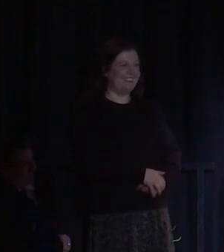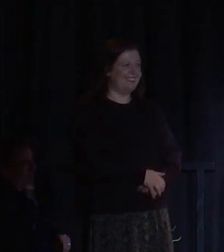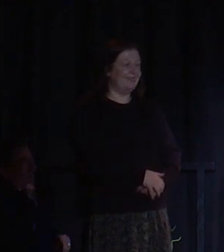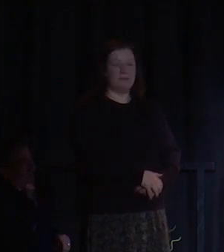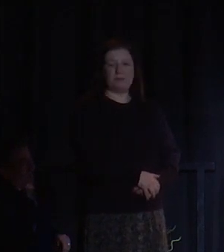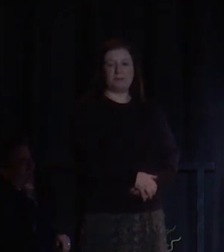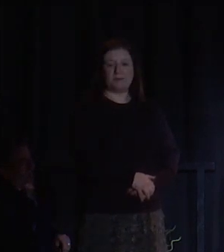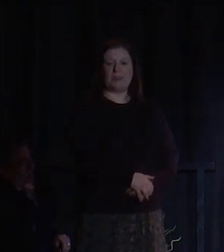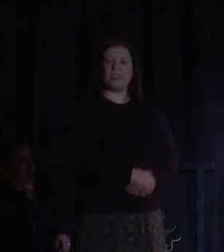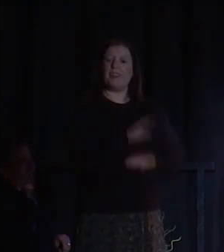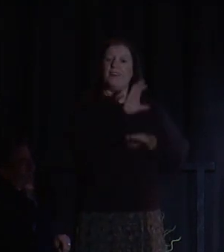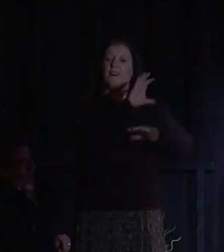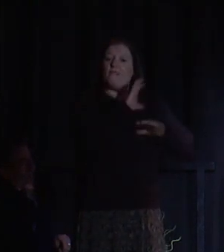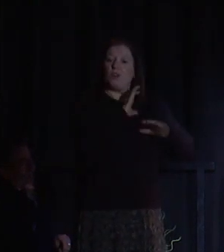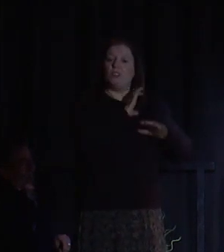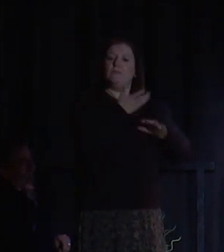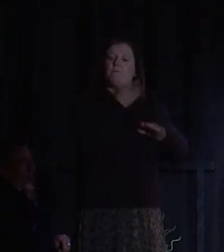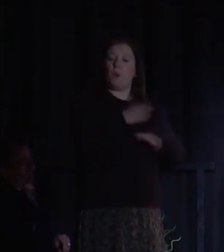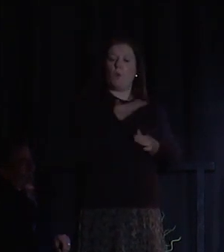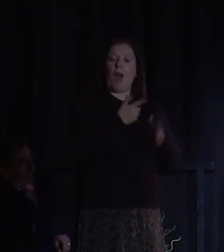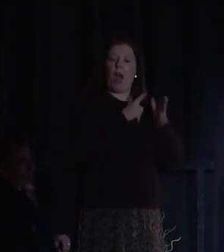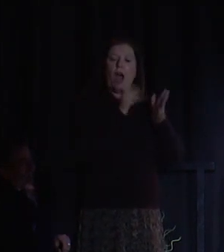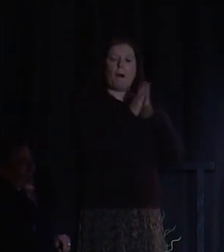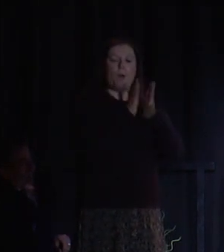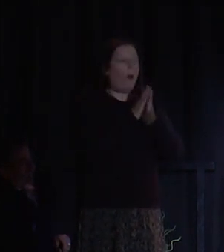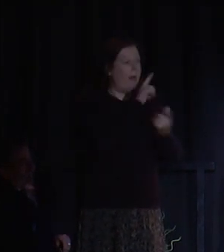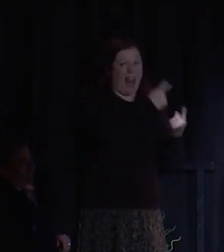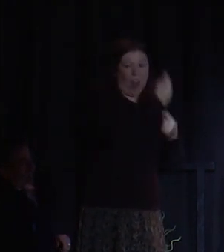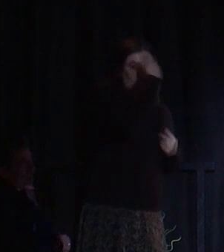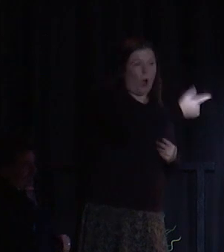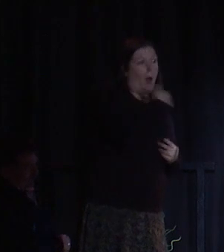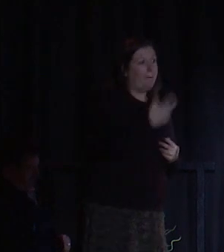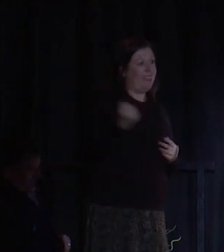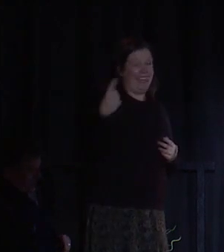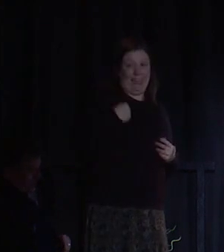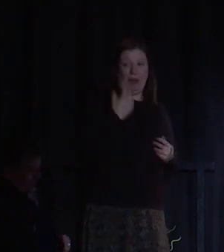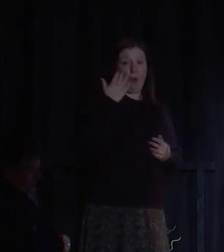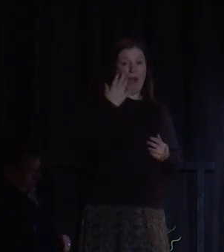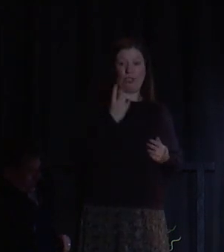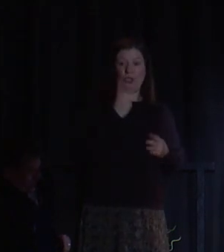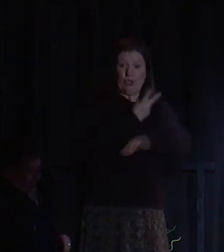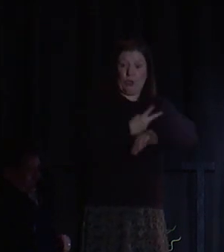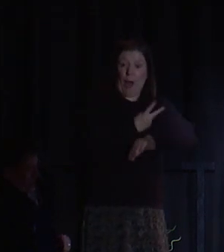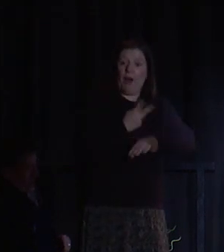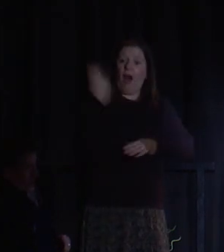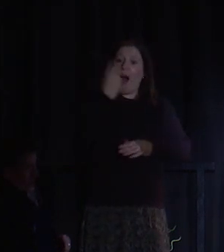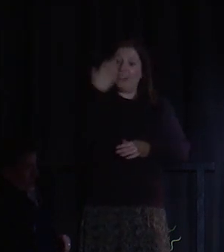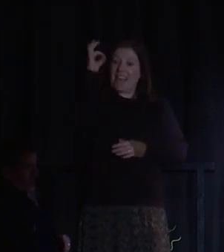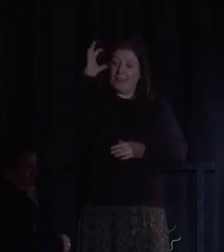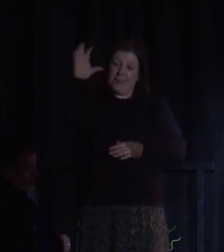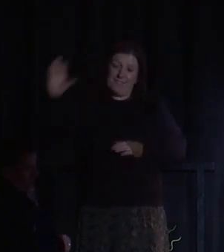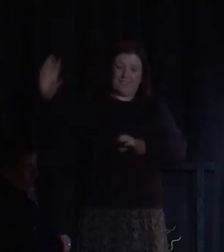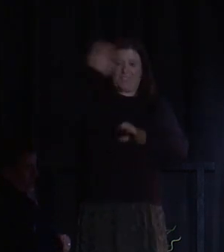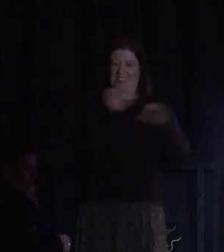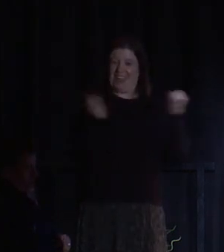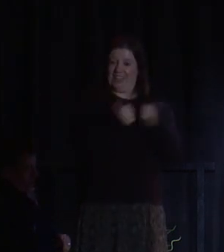So we've been funded by applause already, and I haven't told Alana this, but I had an email about 2 hours ago from the Arts Council to say we've got our